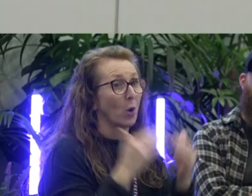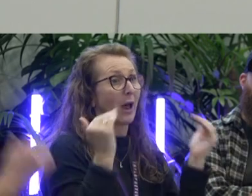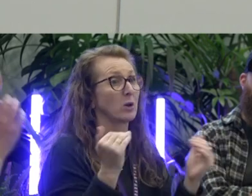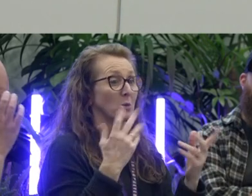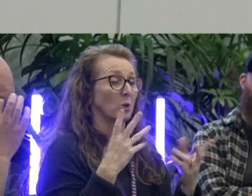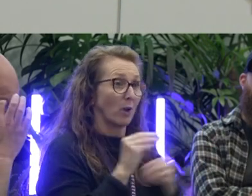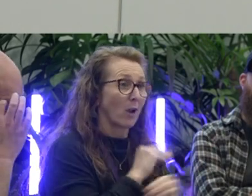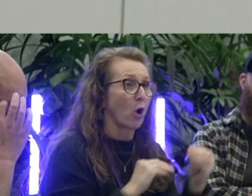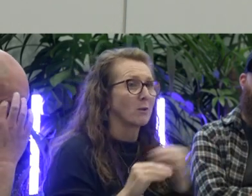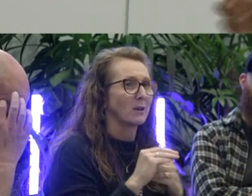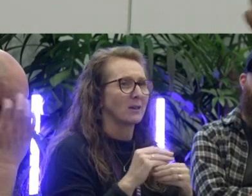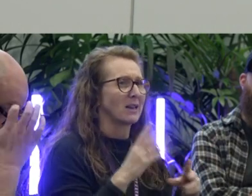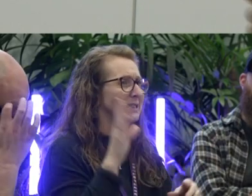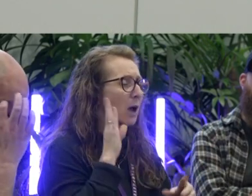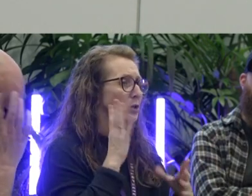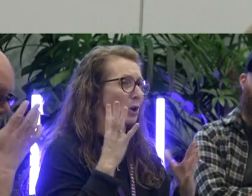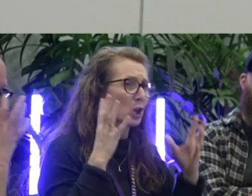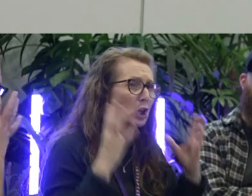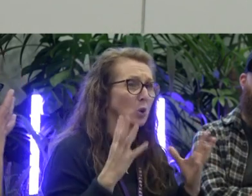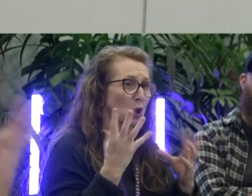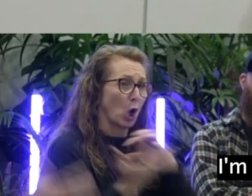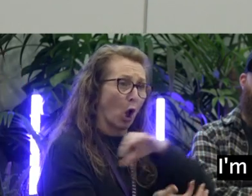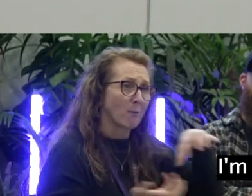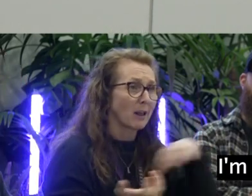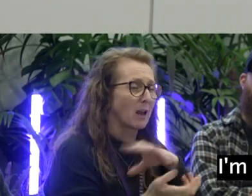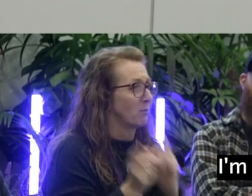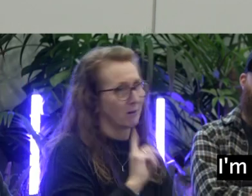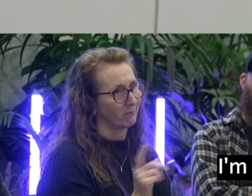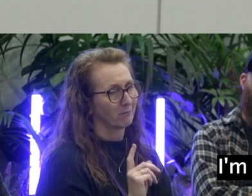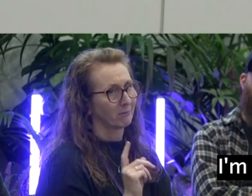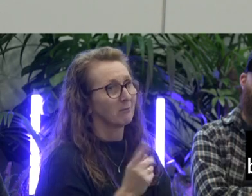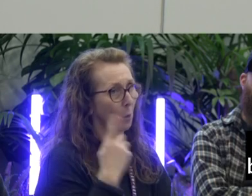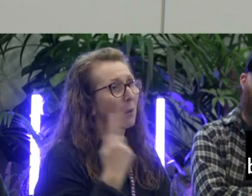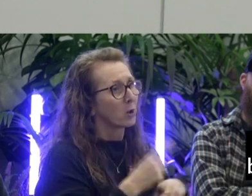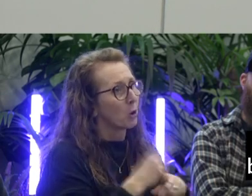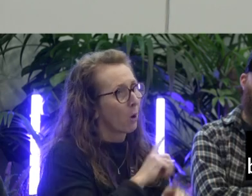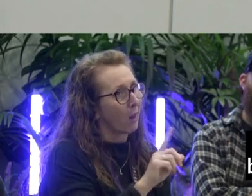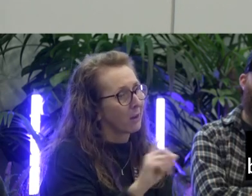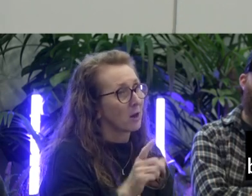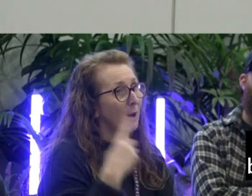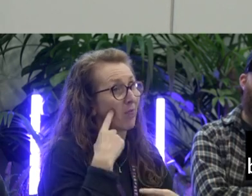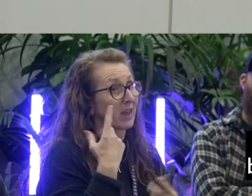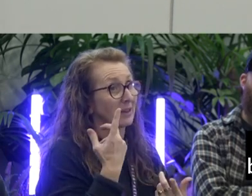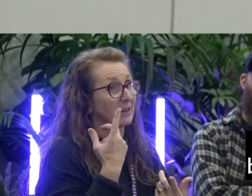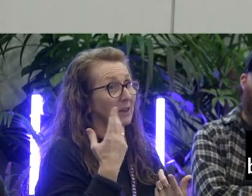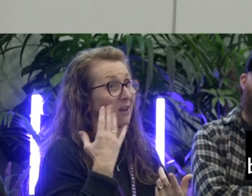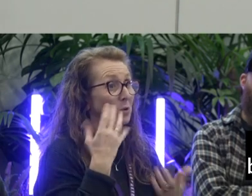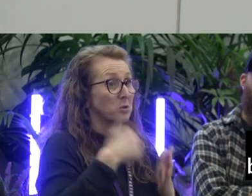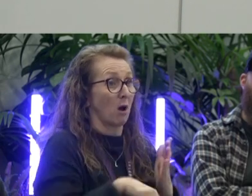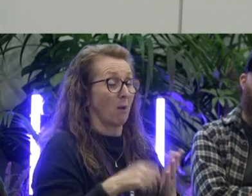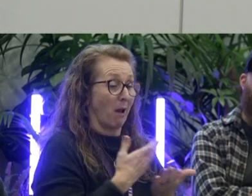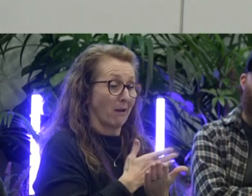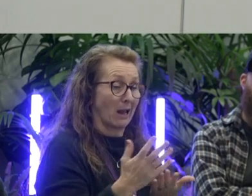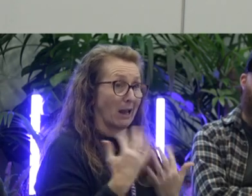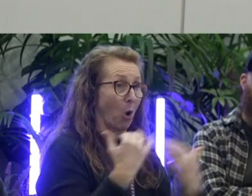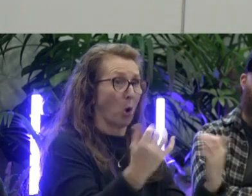economy sounds huge and complicated, but I really don't think it is. I'm going to talk more about this later, but I think that as long as you start by clearly defining your audience